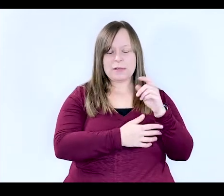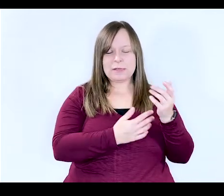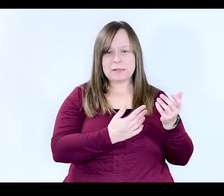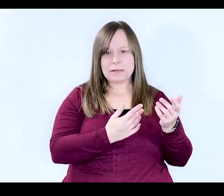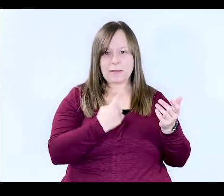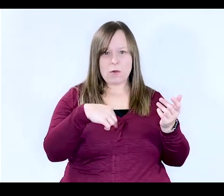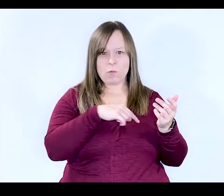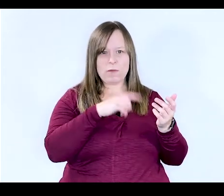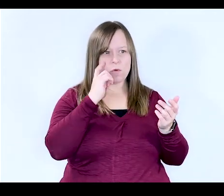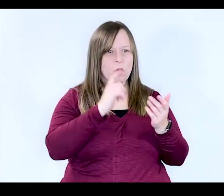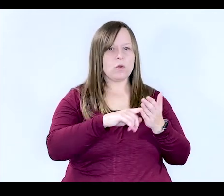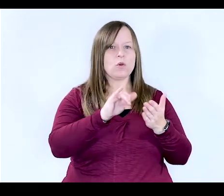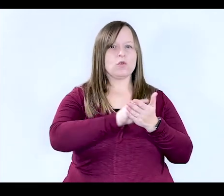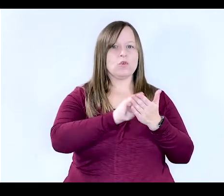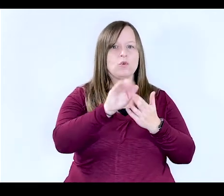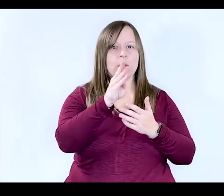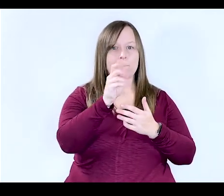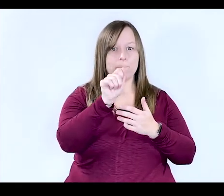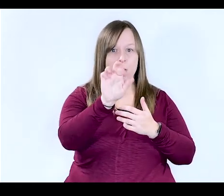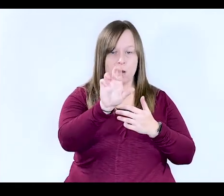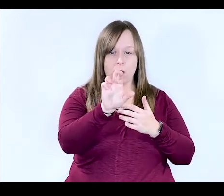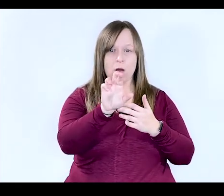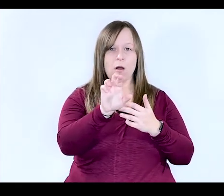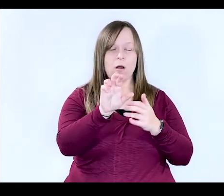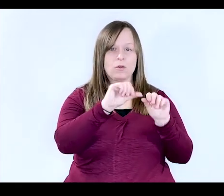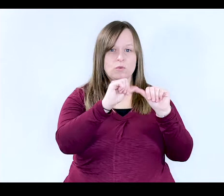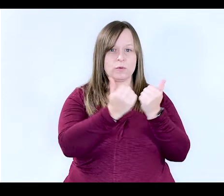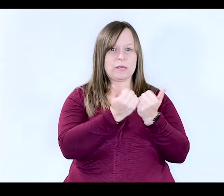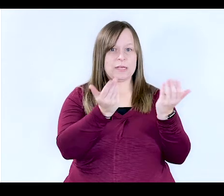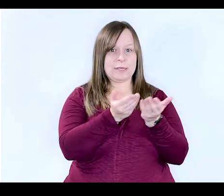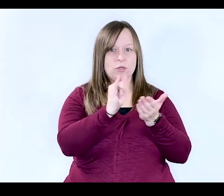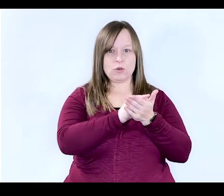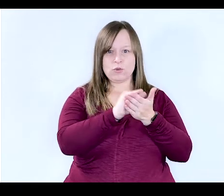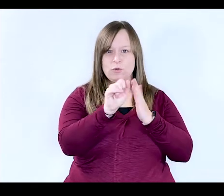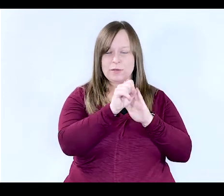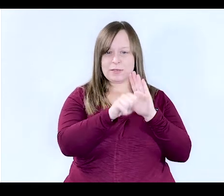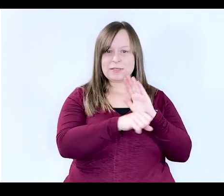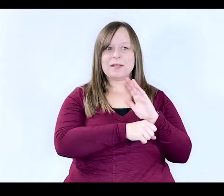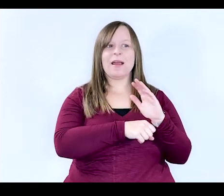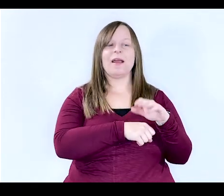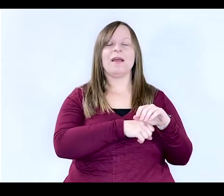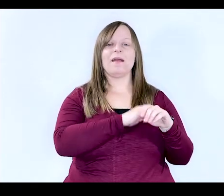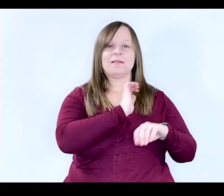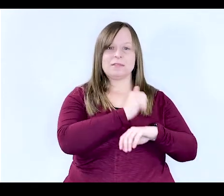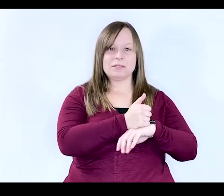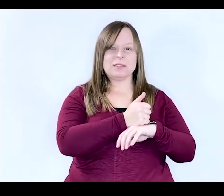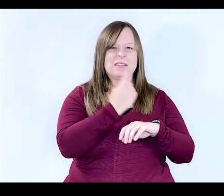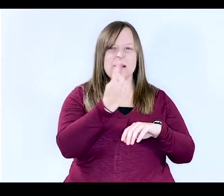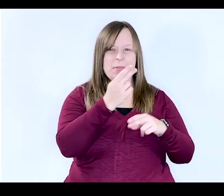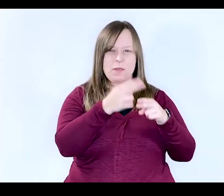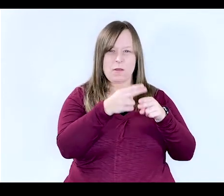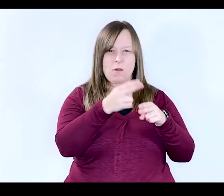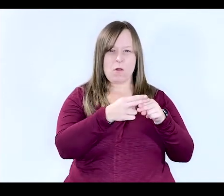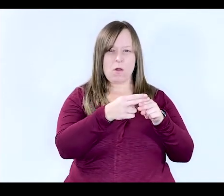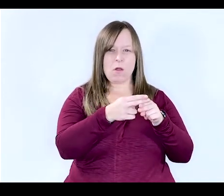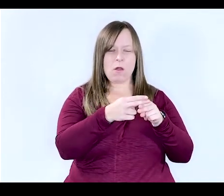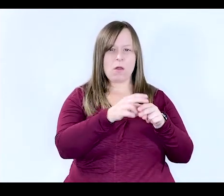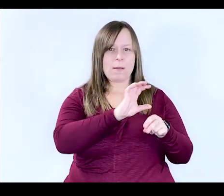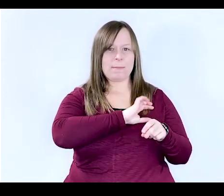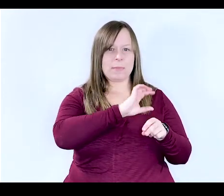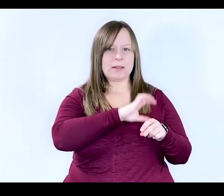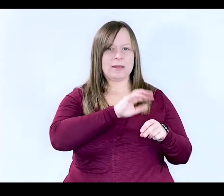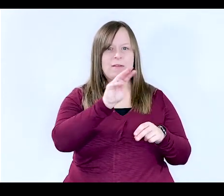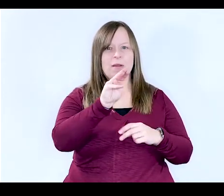recently come to light, the New York Bar Association, again here in the state, has formed something called